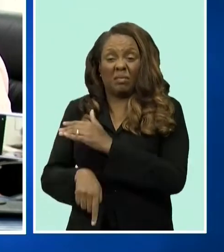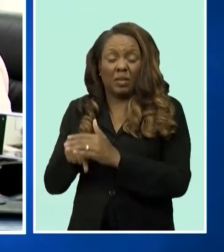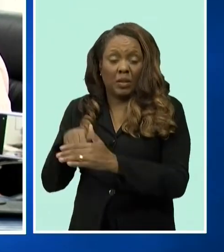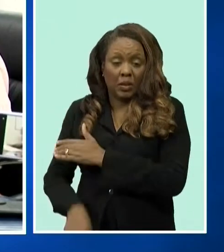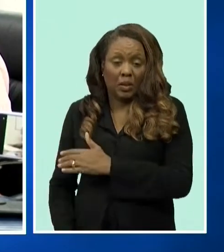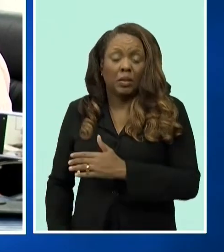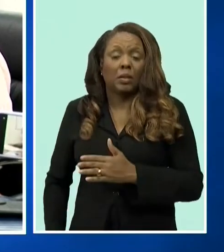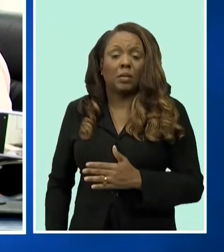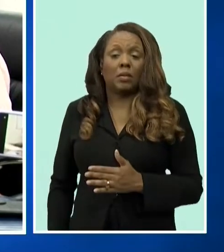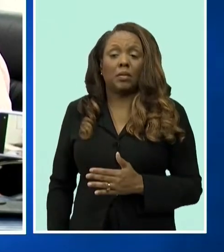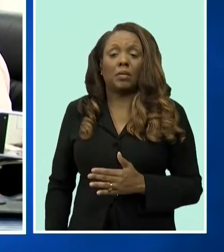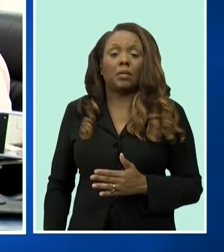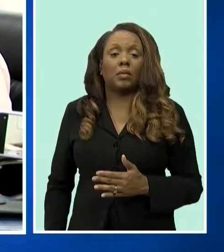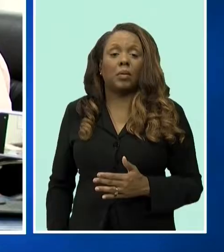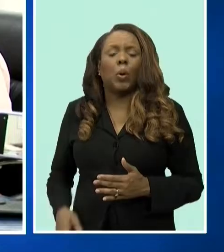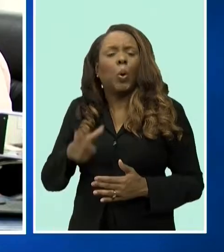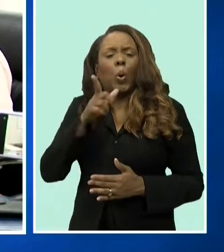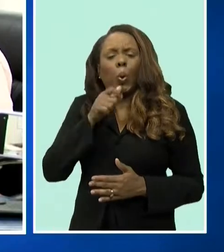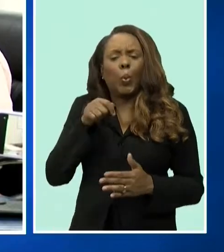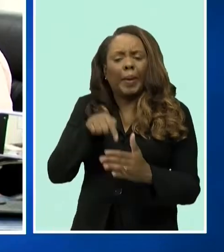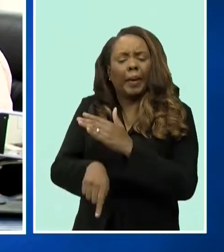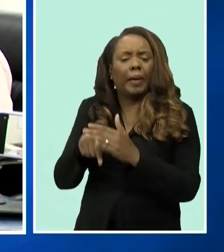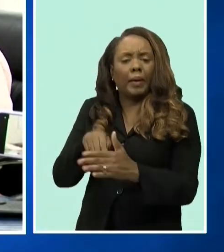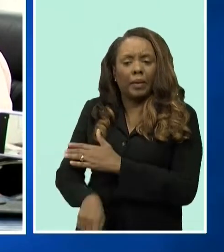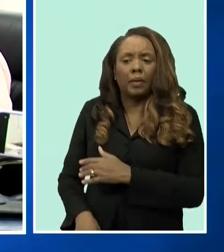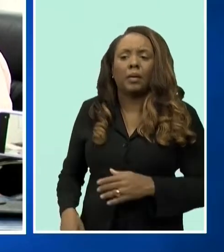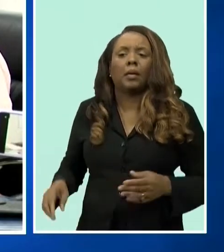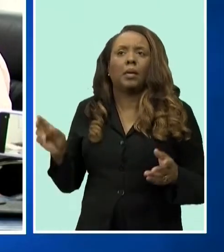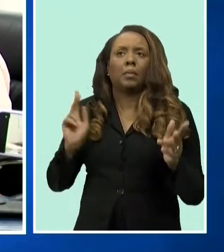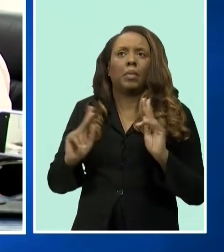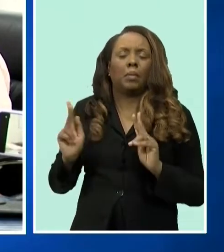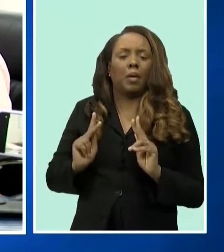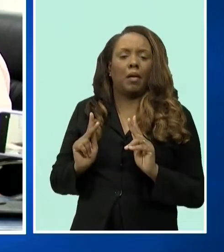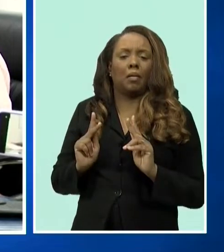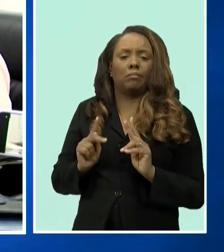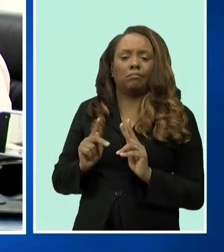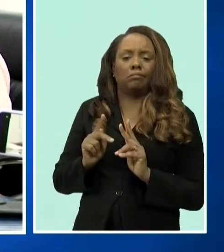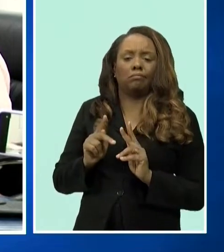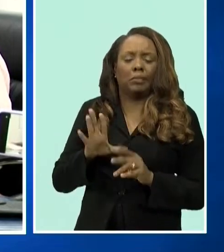are committed by persons affiliated with those groups,